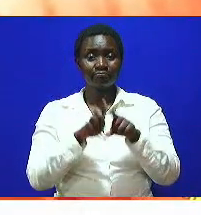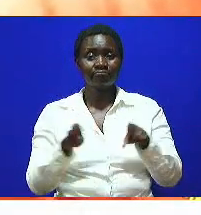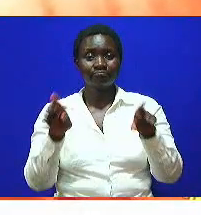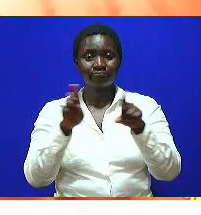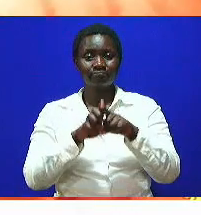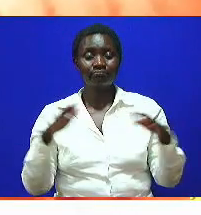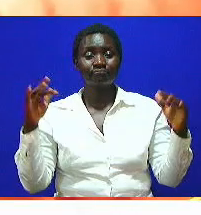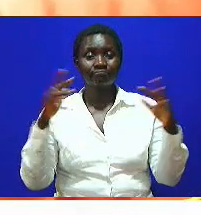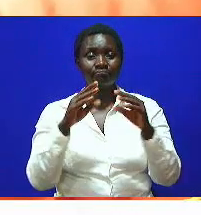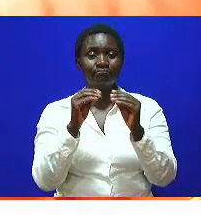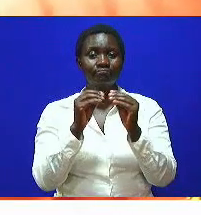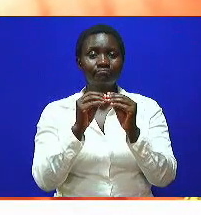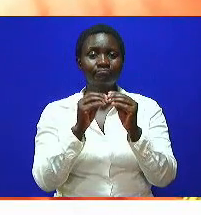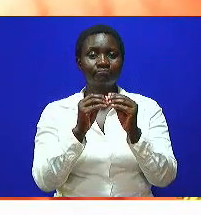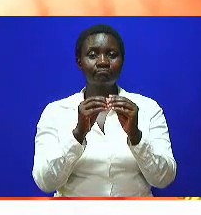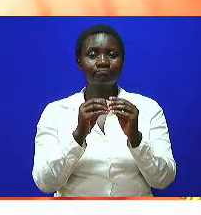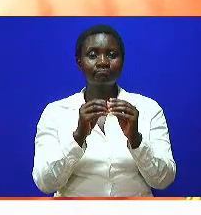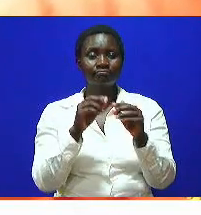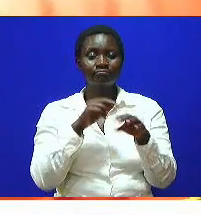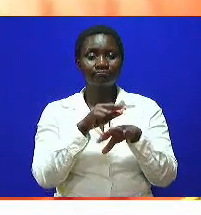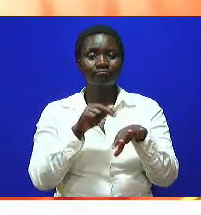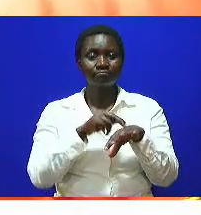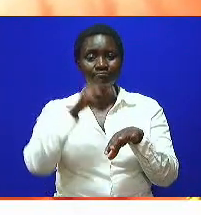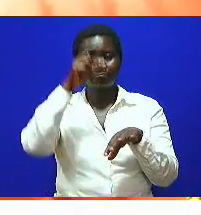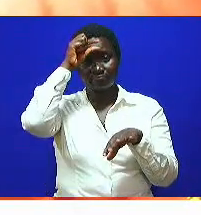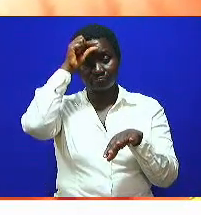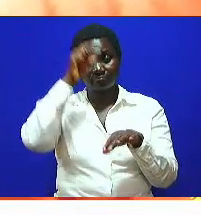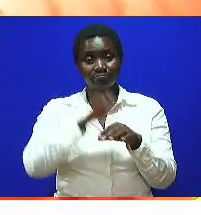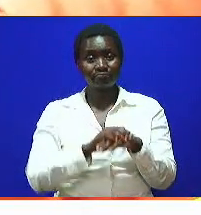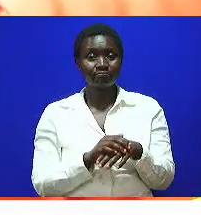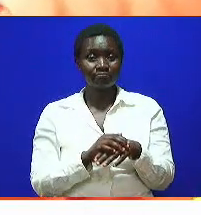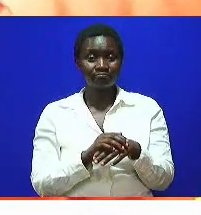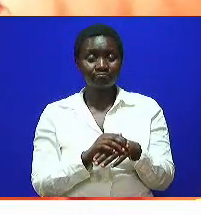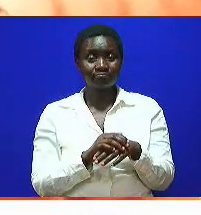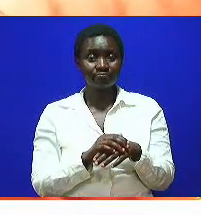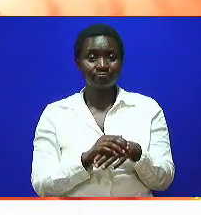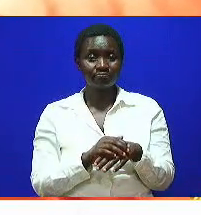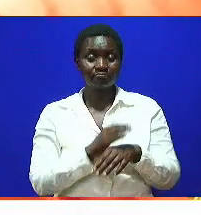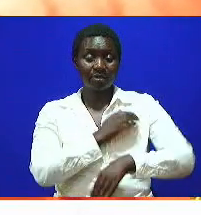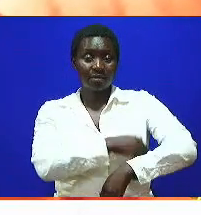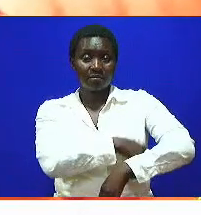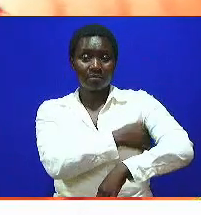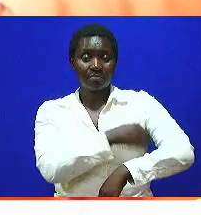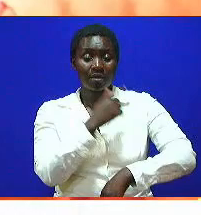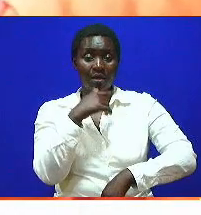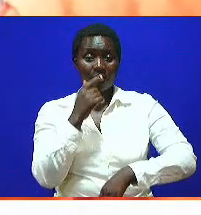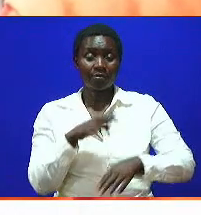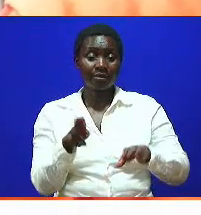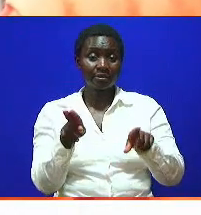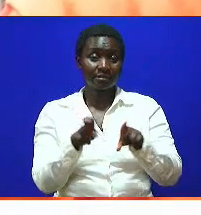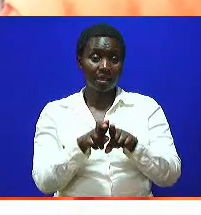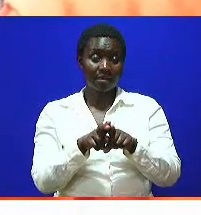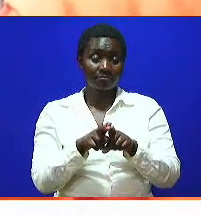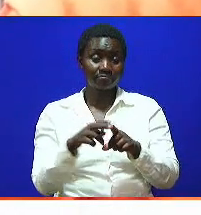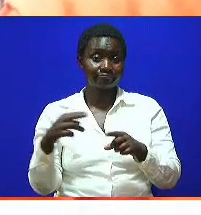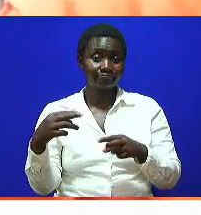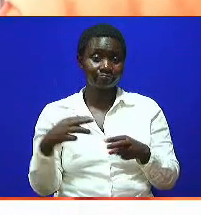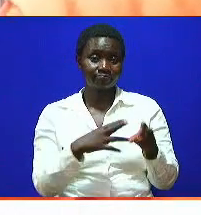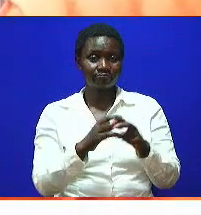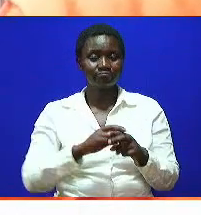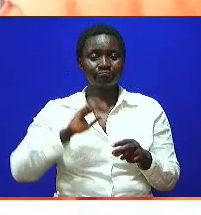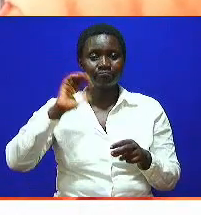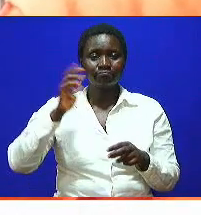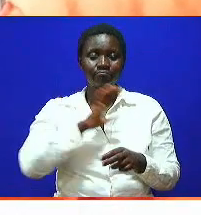in our national government administration from chiefs, assistant chiefs, all the way to the county